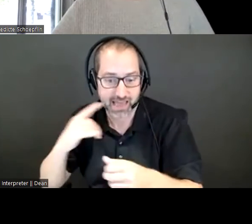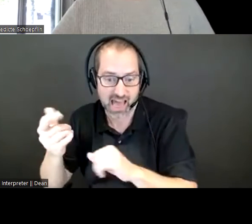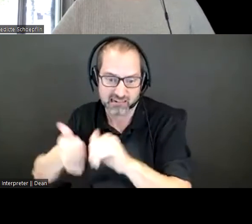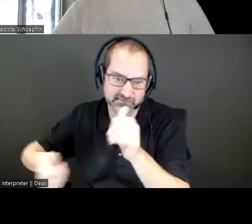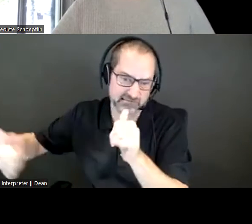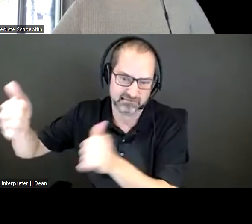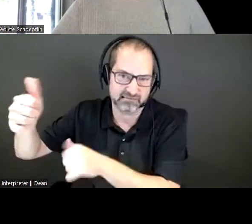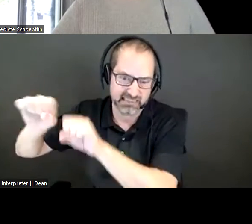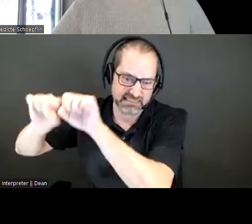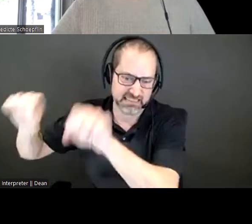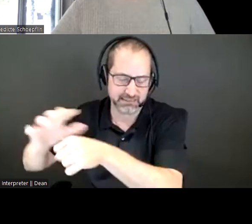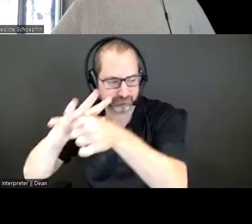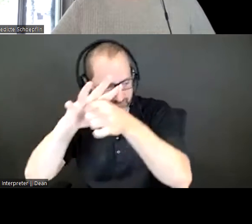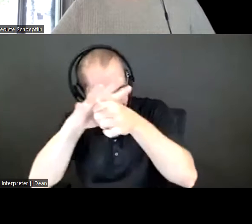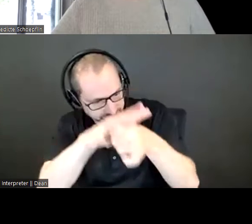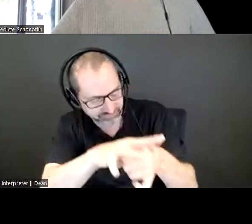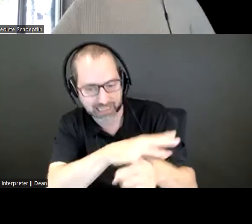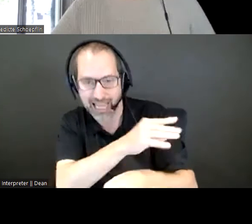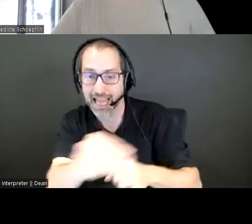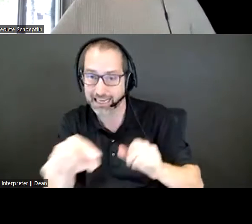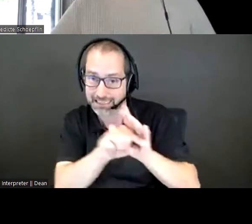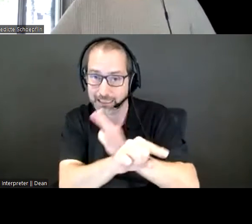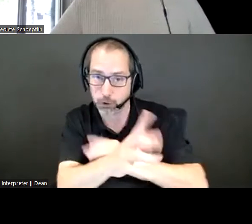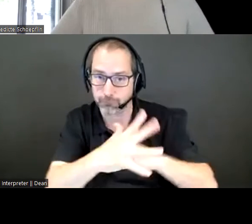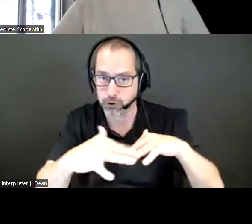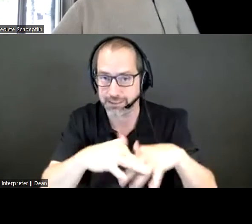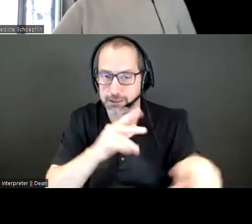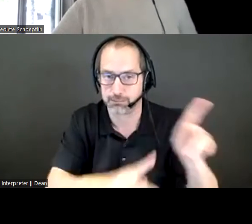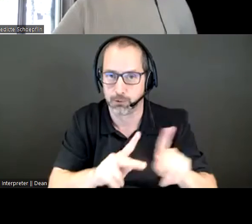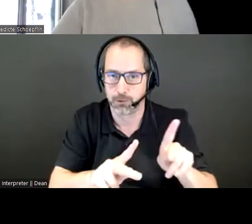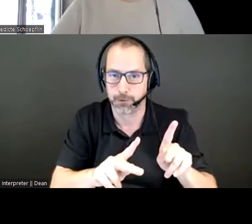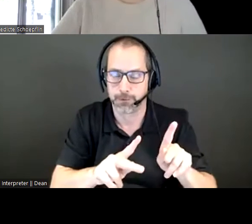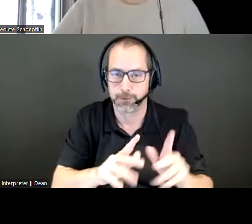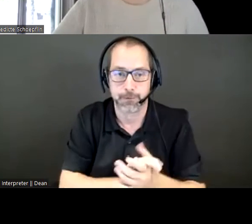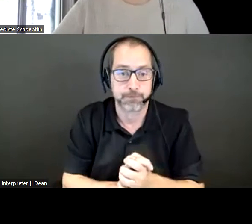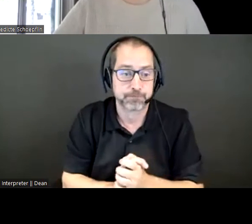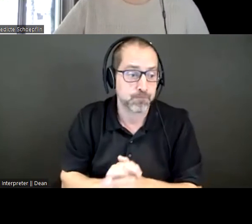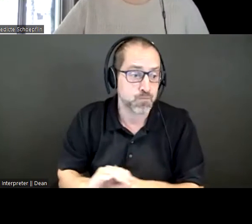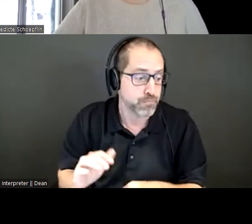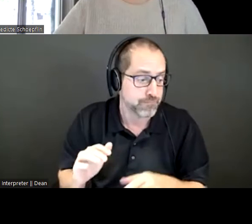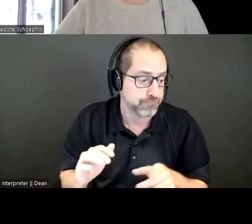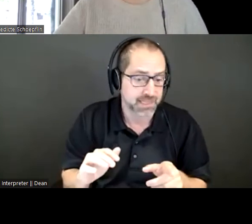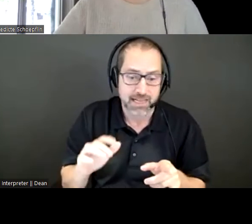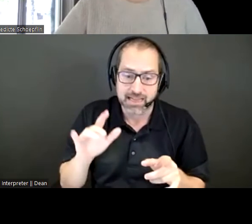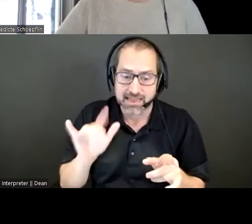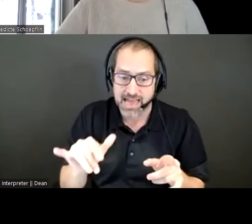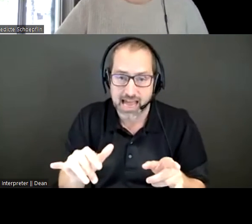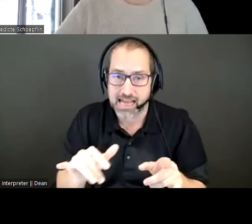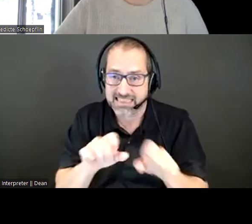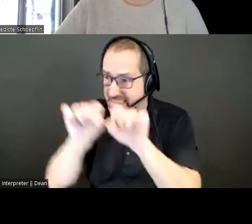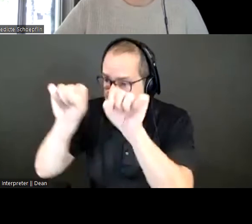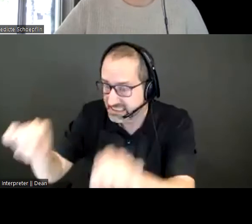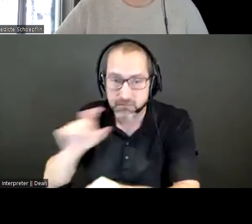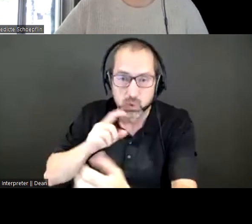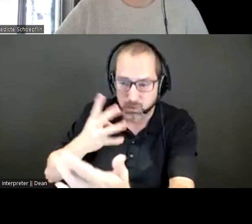even kill First Nations people. Angel, The I think policing it's system, incarceration, and so on,